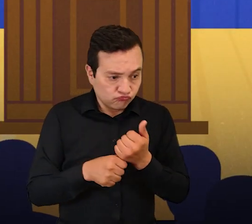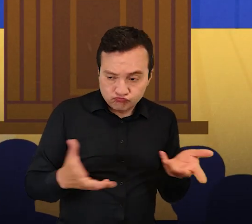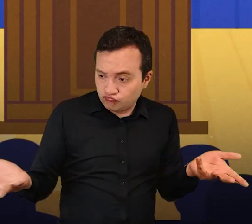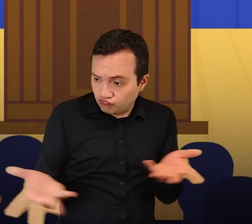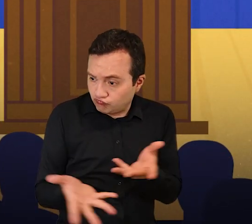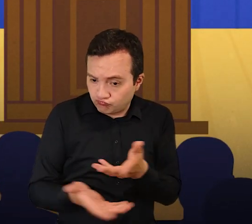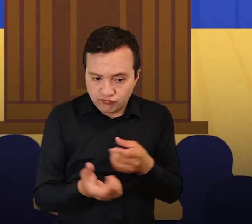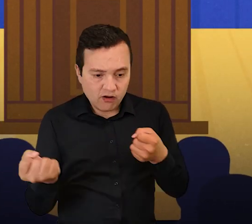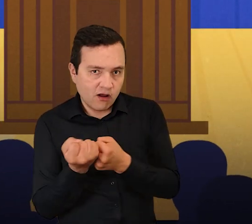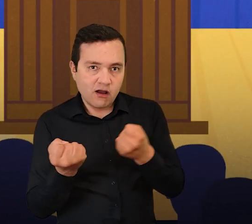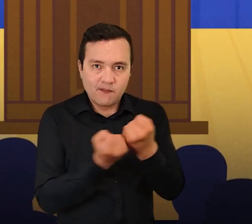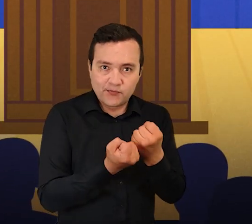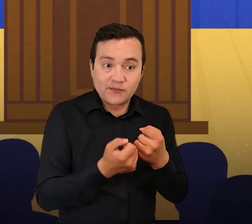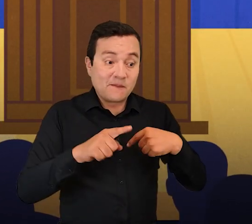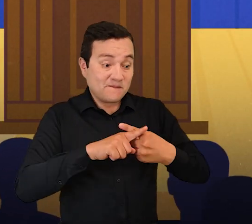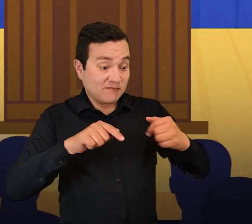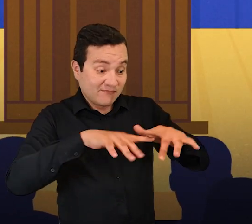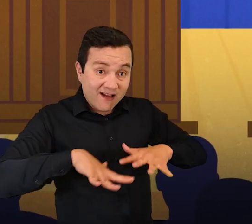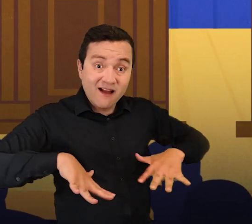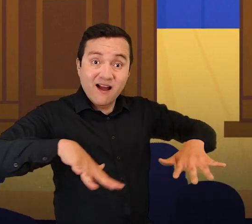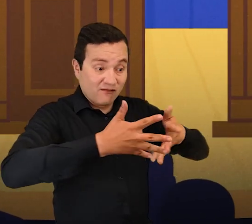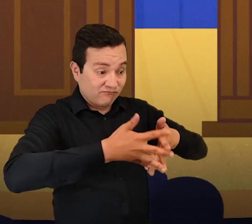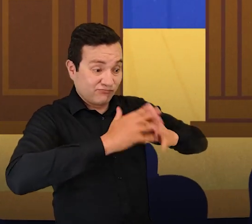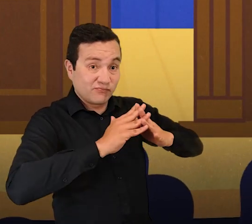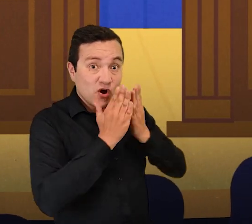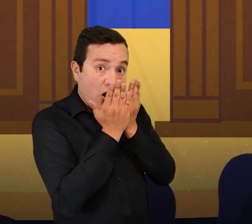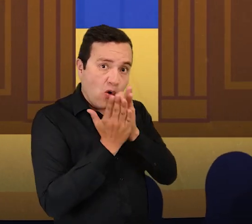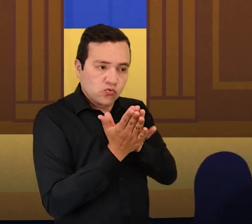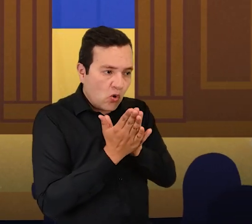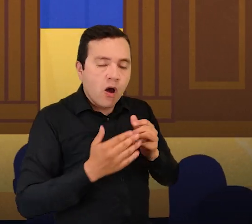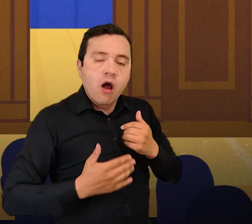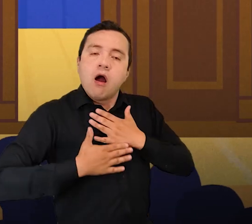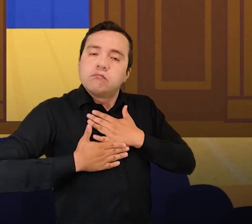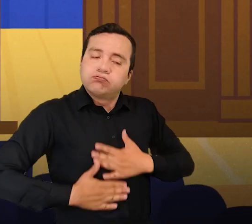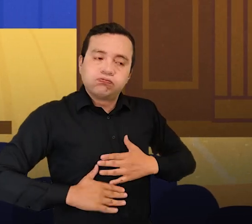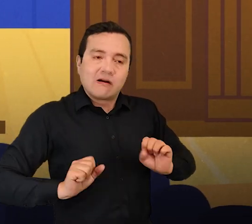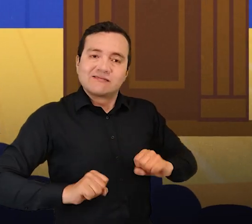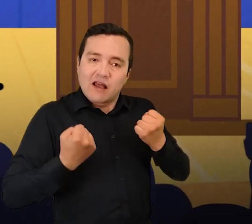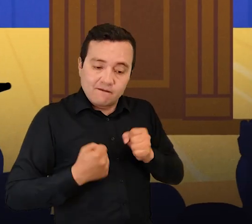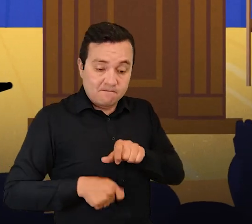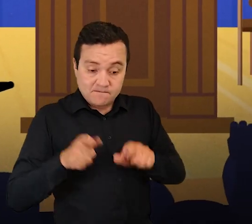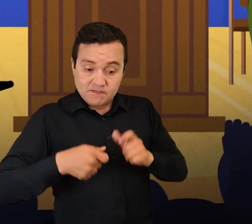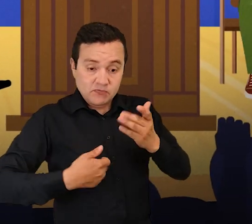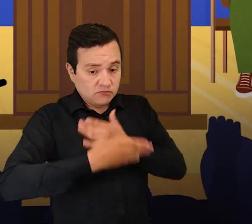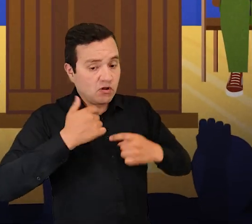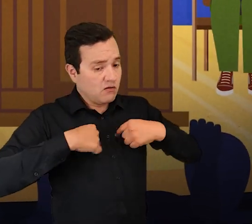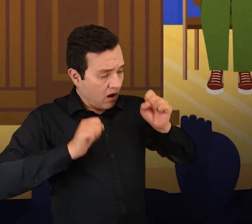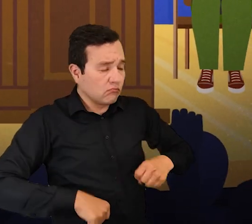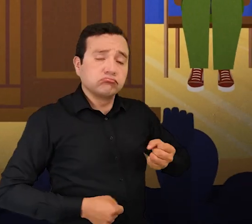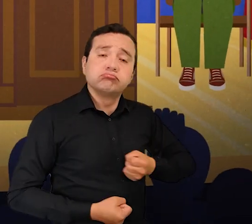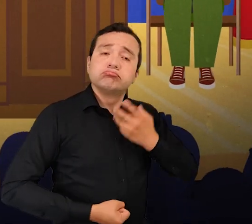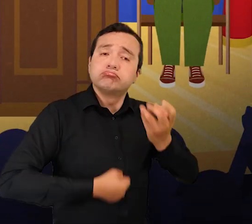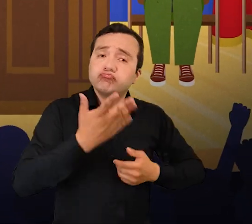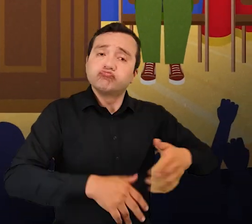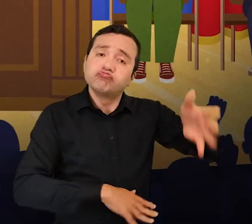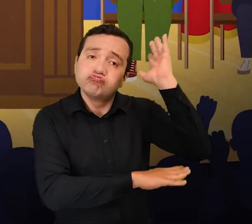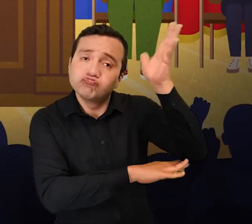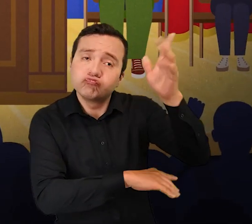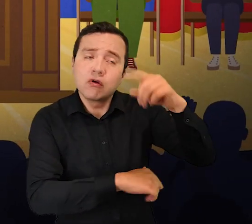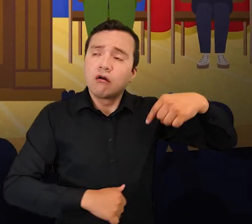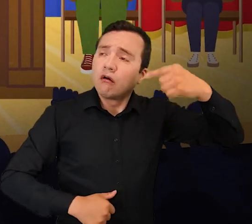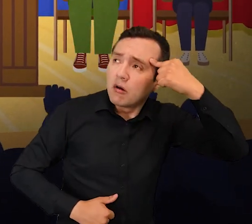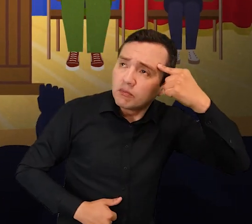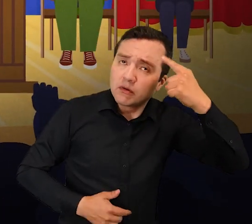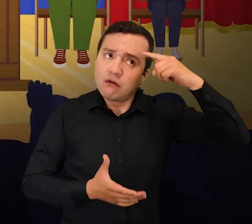Foster a safe and trusting environment where students with disabilities can express their opinions, beliefs, and feelings